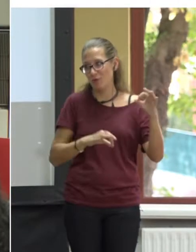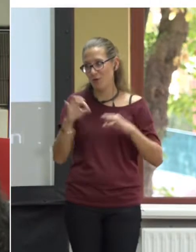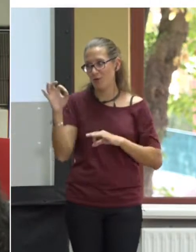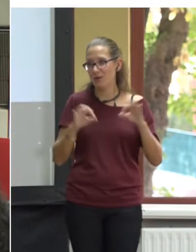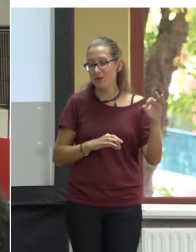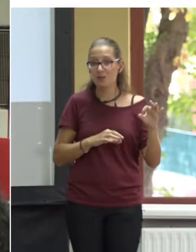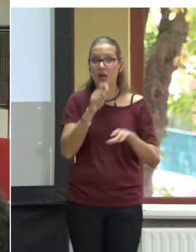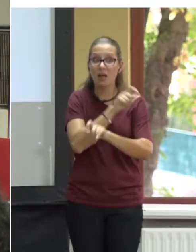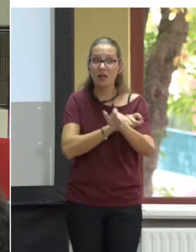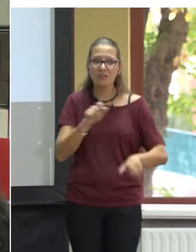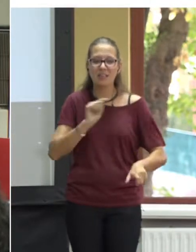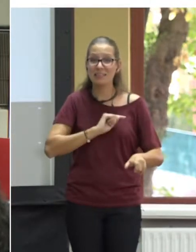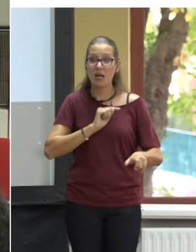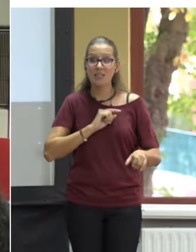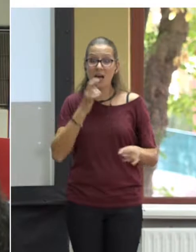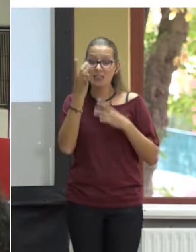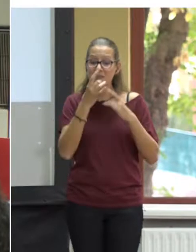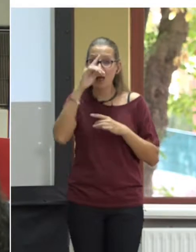felt discriminated in their